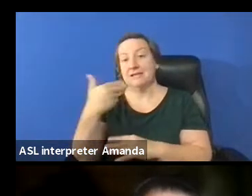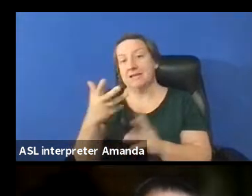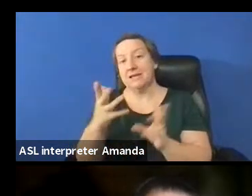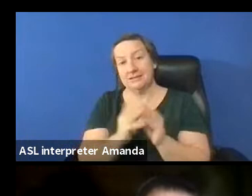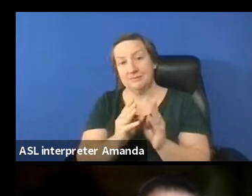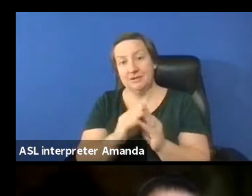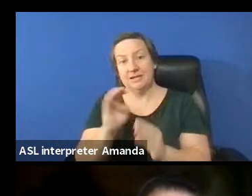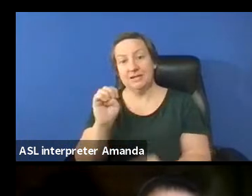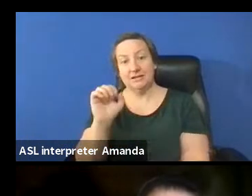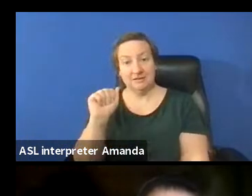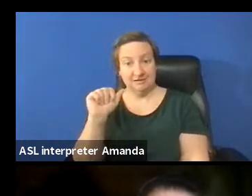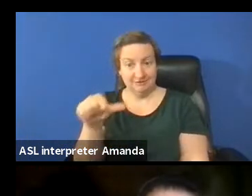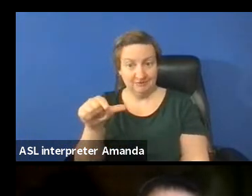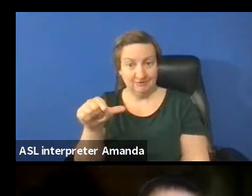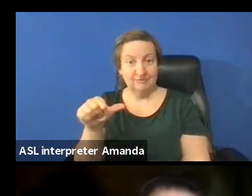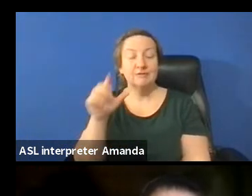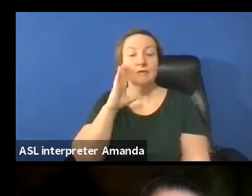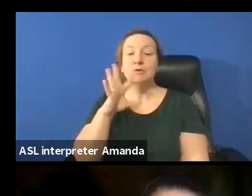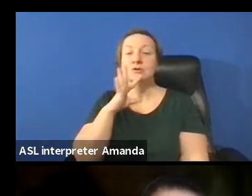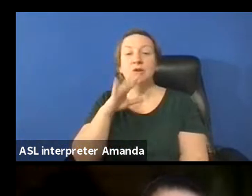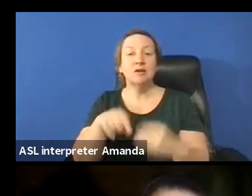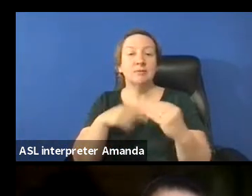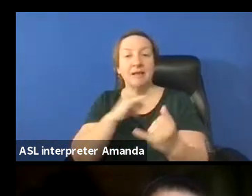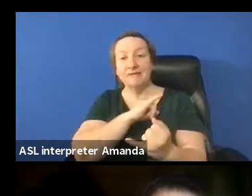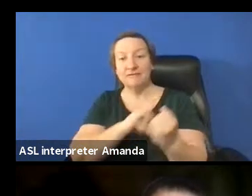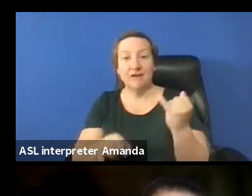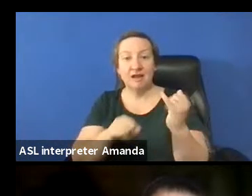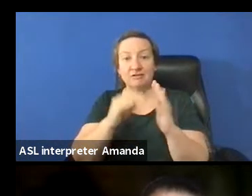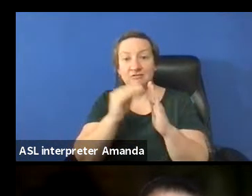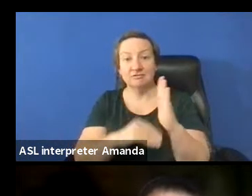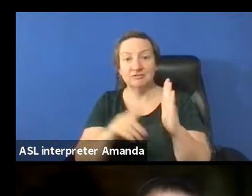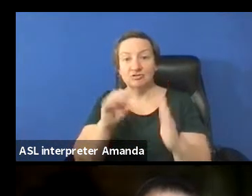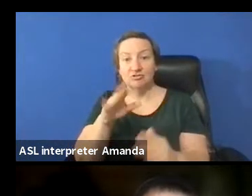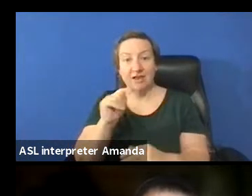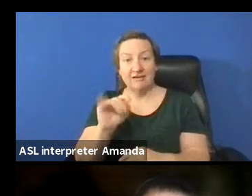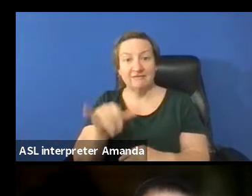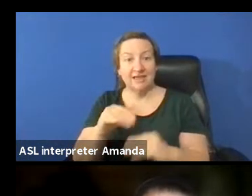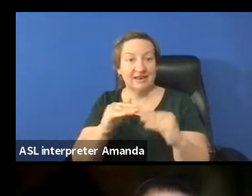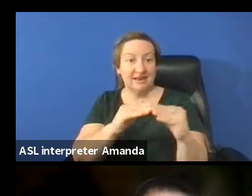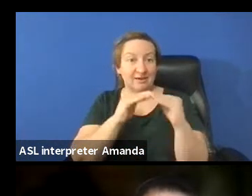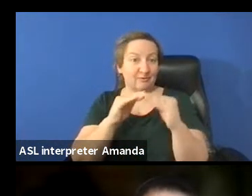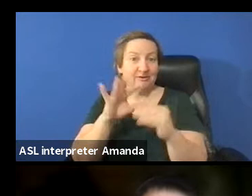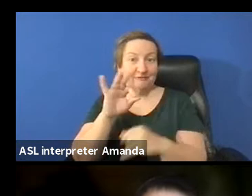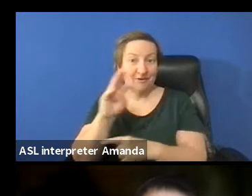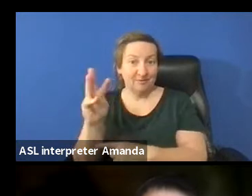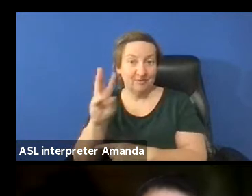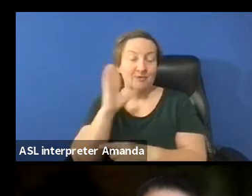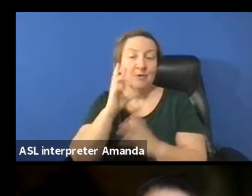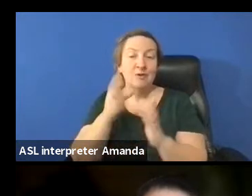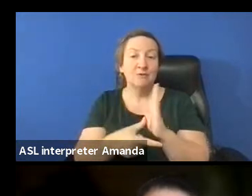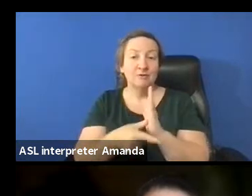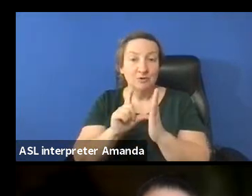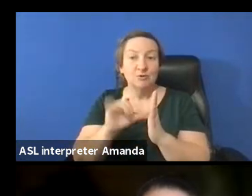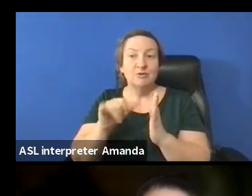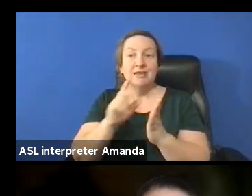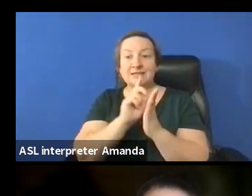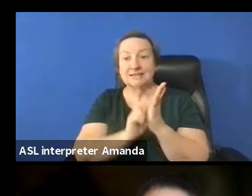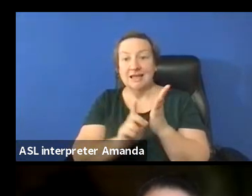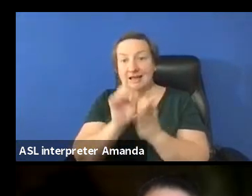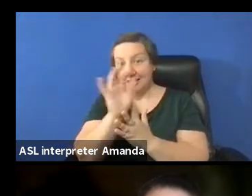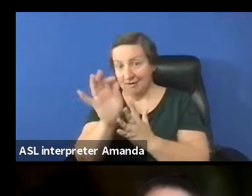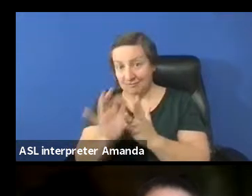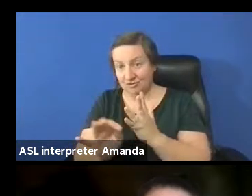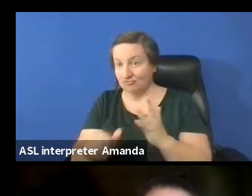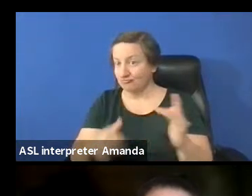of the EAG. We're going to talk about the final draft of this equity framework and review design options, which is